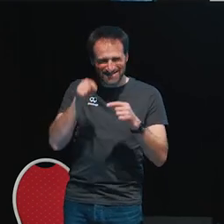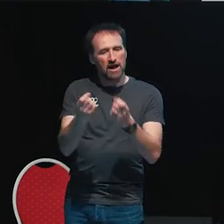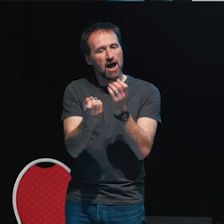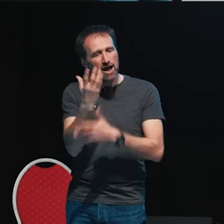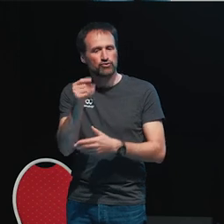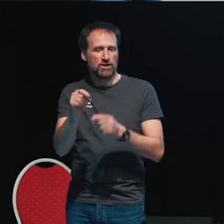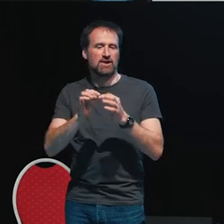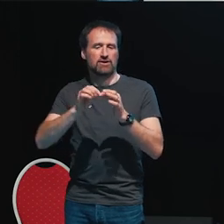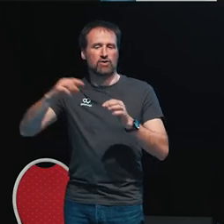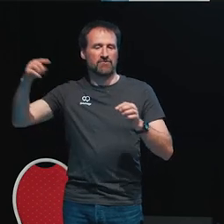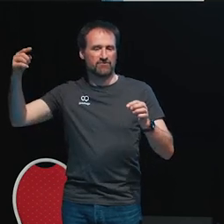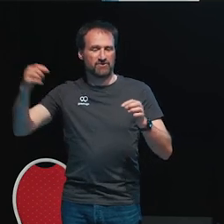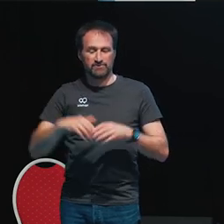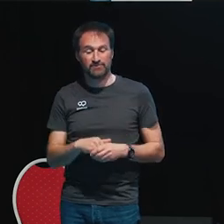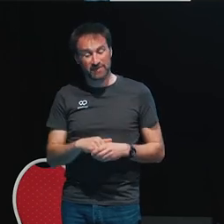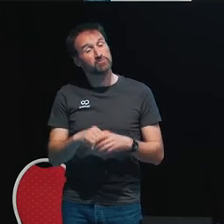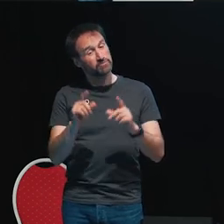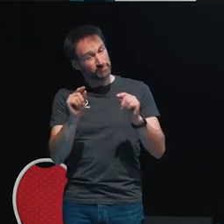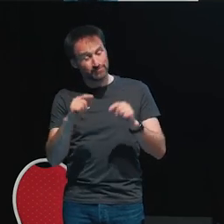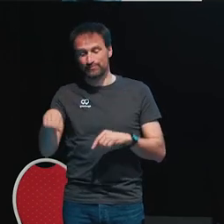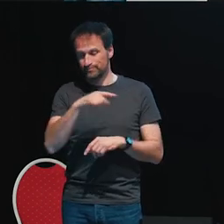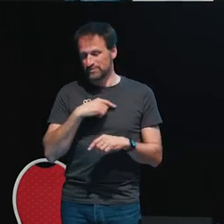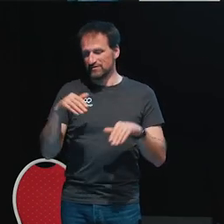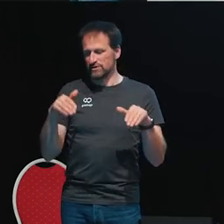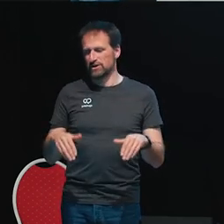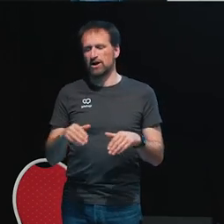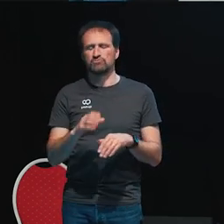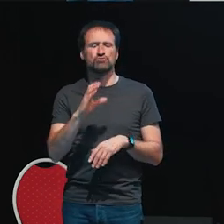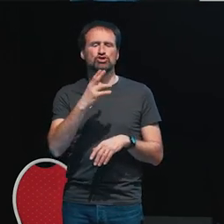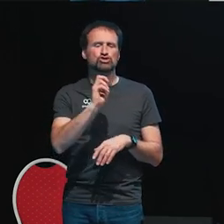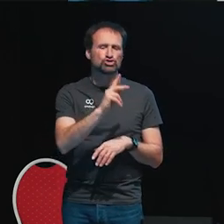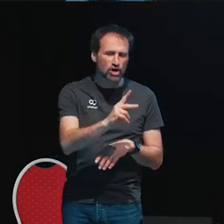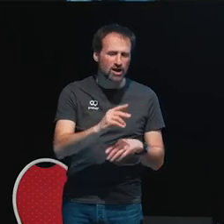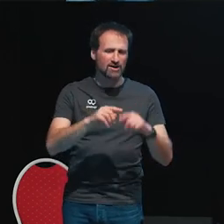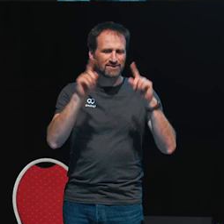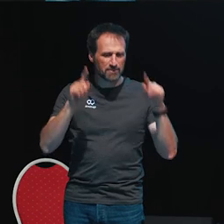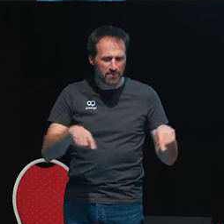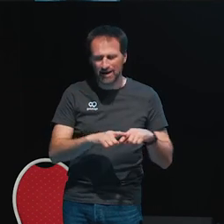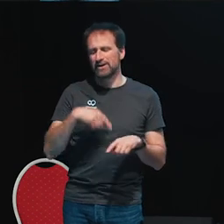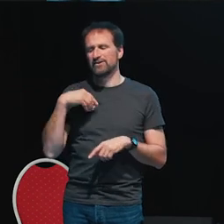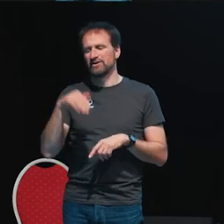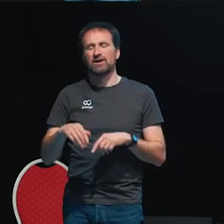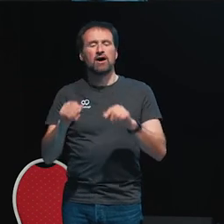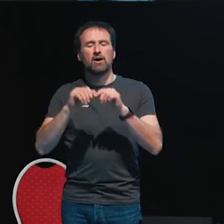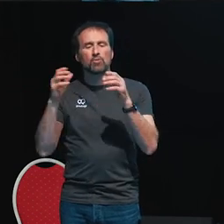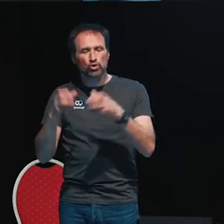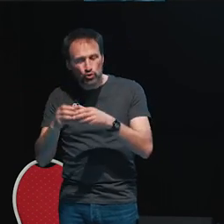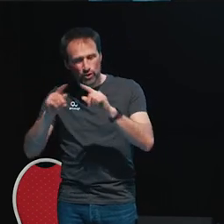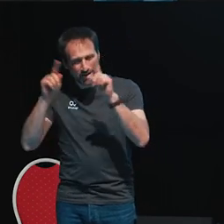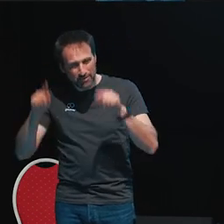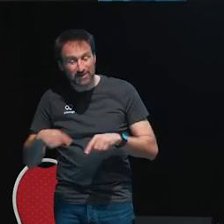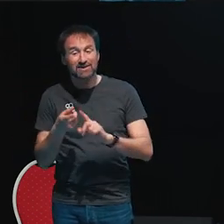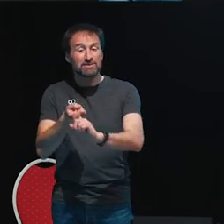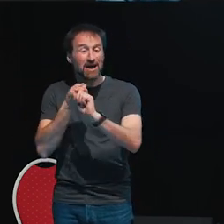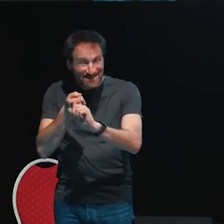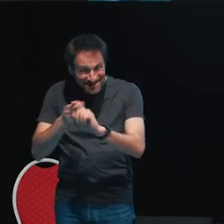We have all these abstractions, right? So we have a chunk template, we have a module template, we have dependency templates, we have a main template, and each